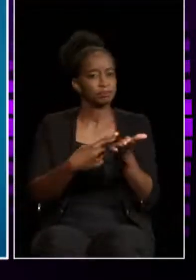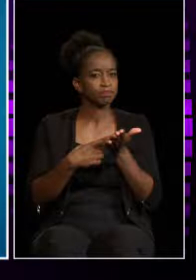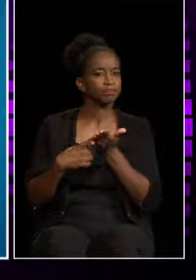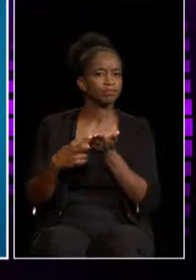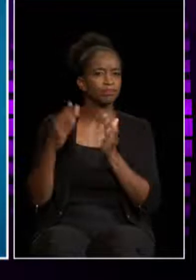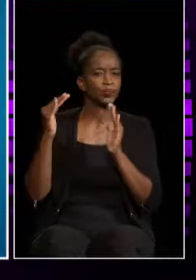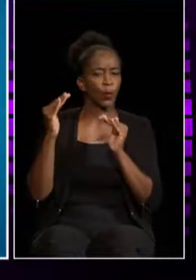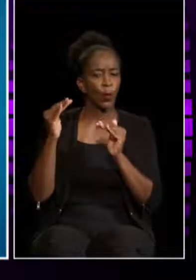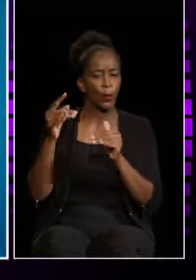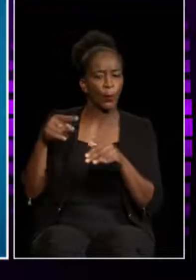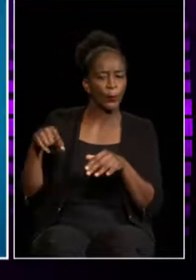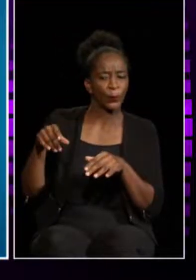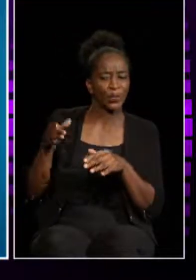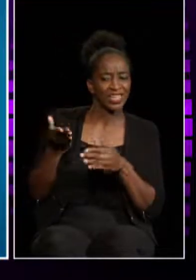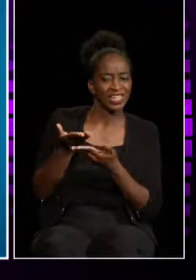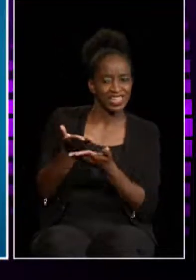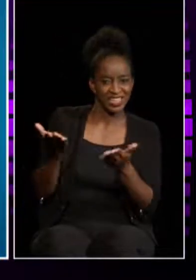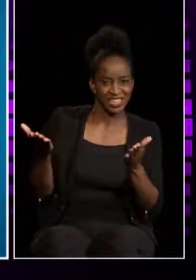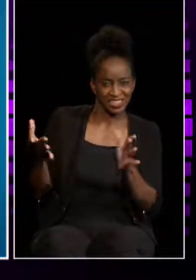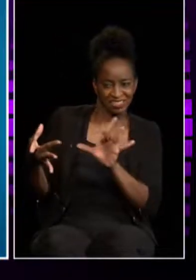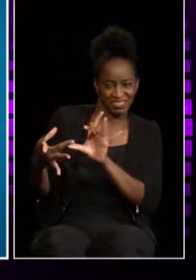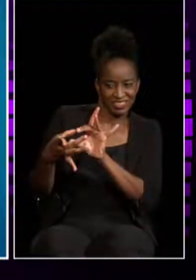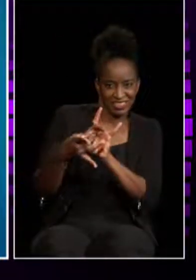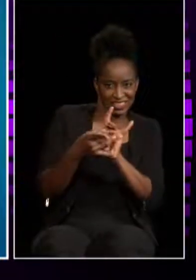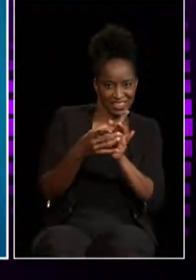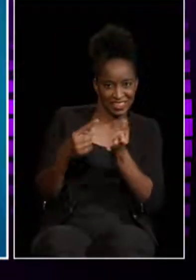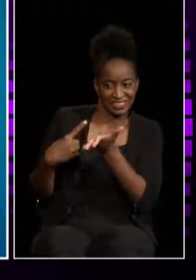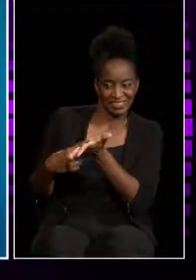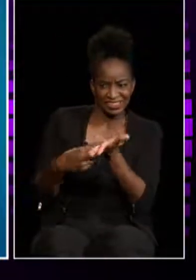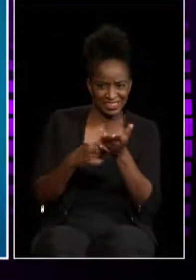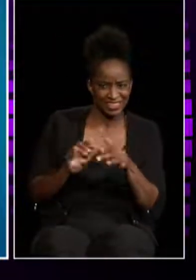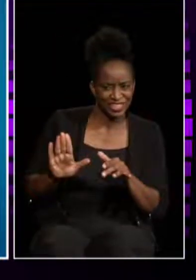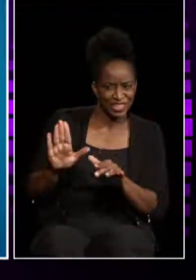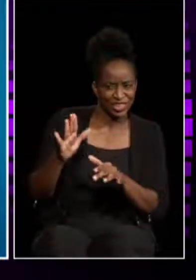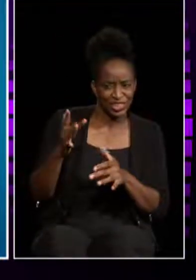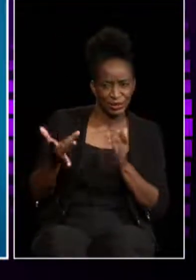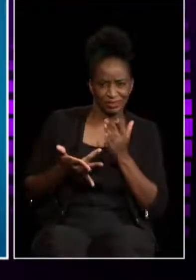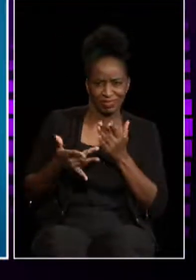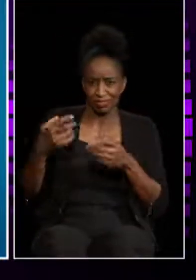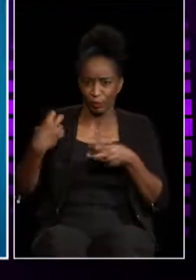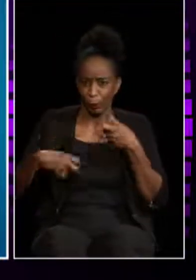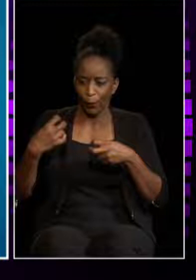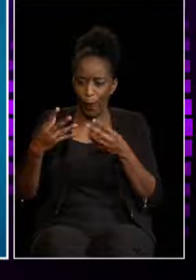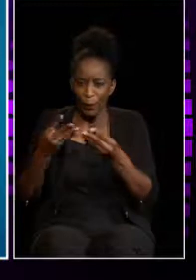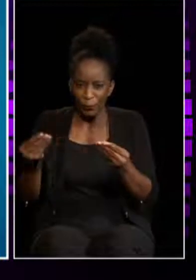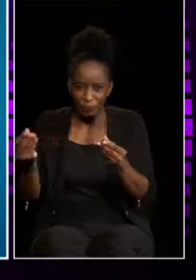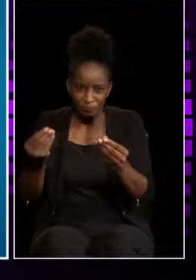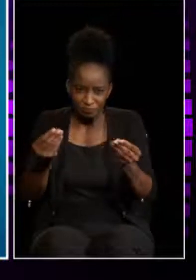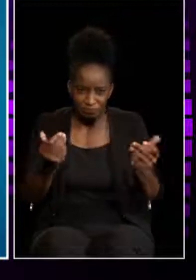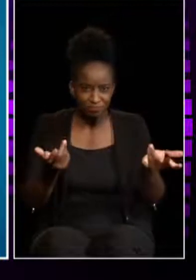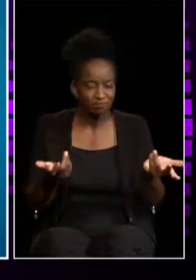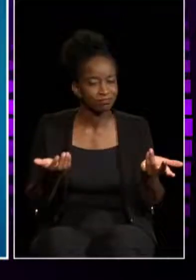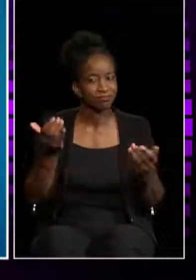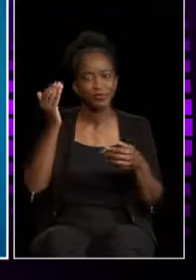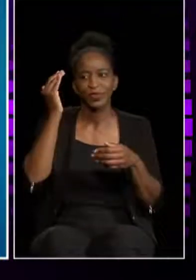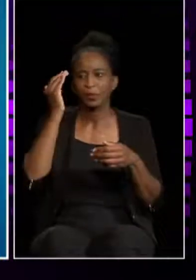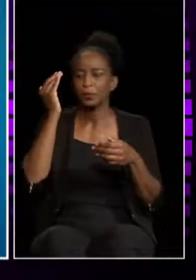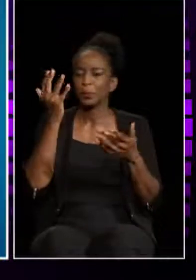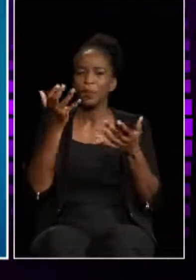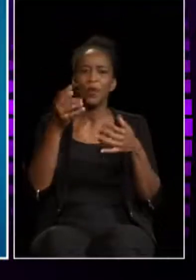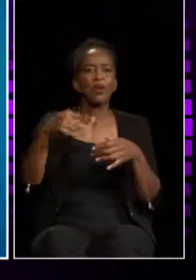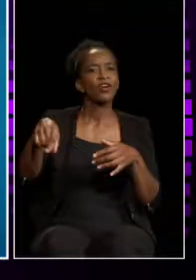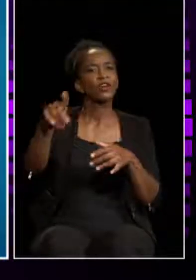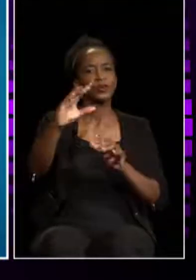all engaged, keep you all having that conversation with us, because we know everyone has stories. I have stories. I can